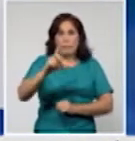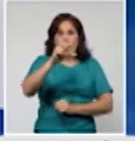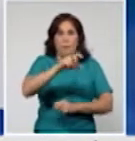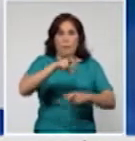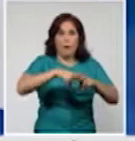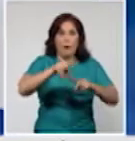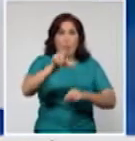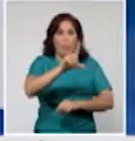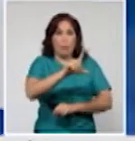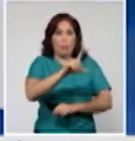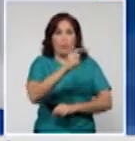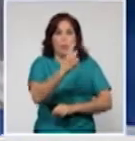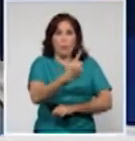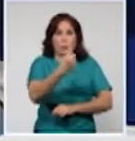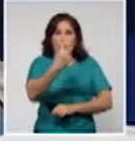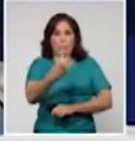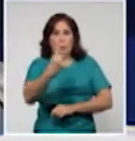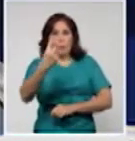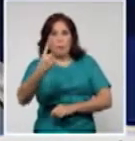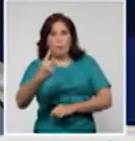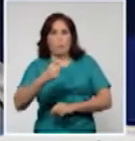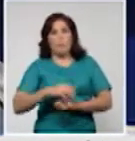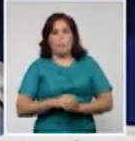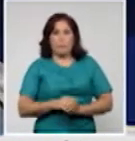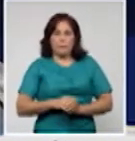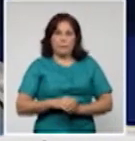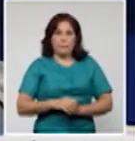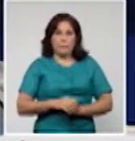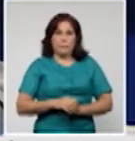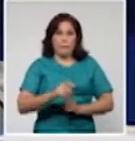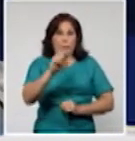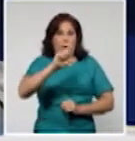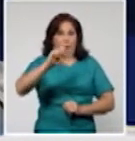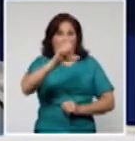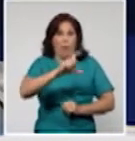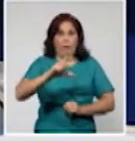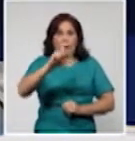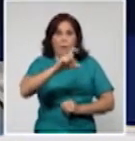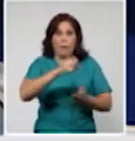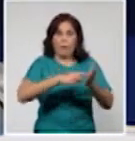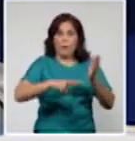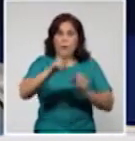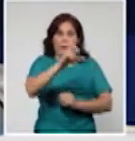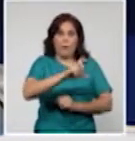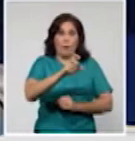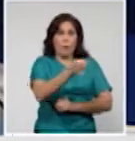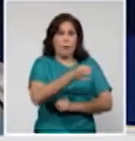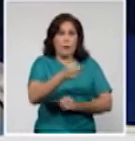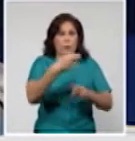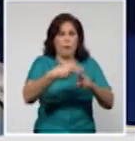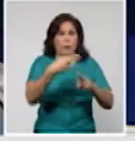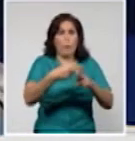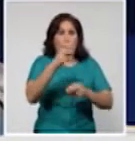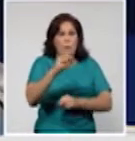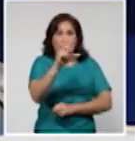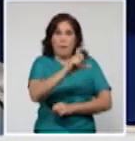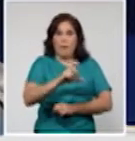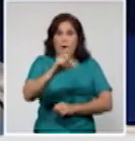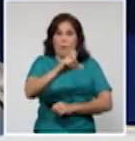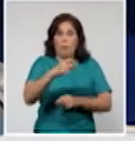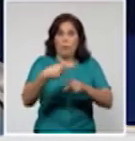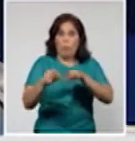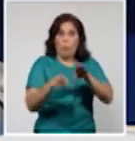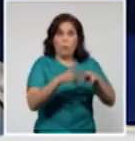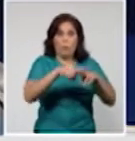Artemisa and Villa Clara have 2 cases each, while Ciego de Ávila, Camagüey, and Holguín